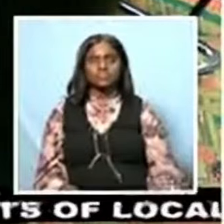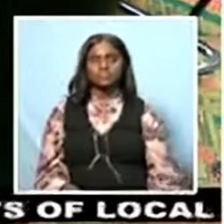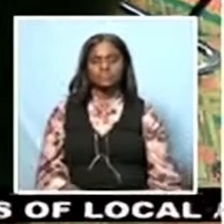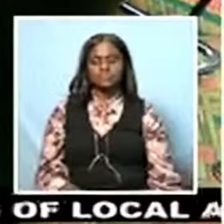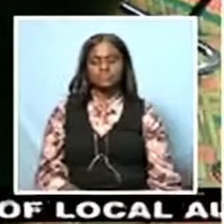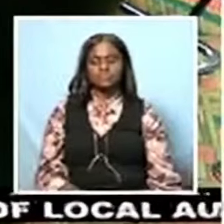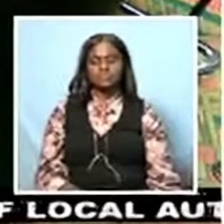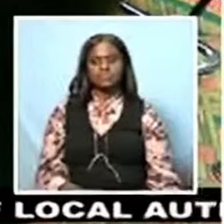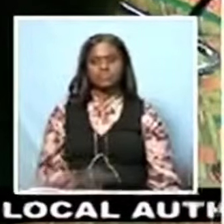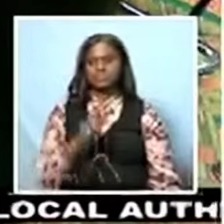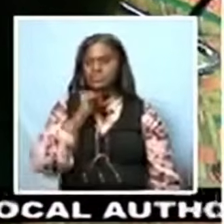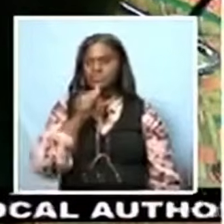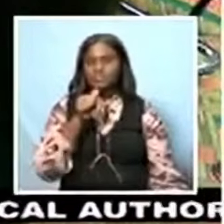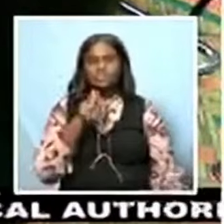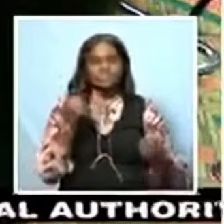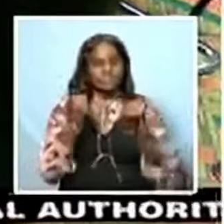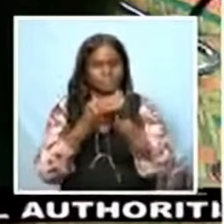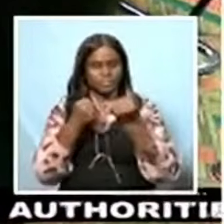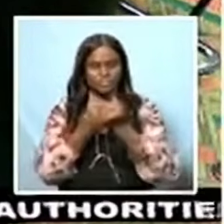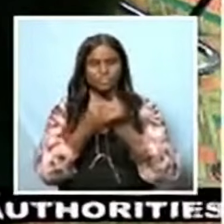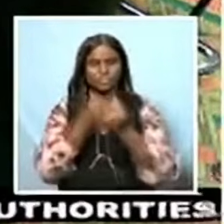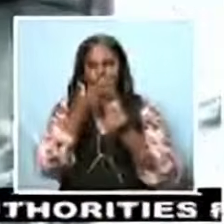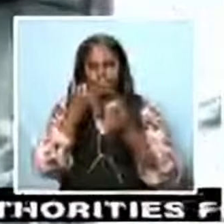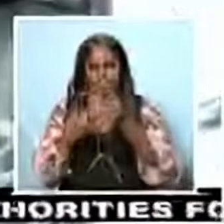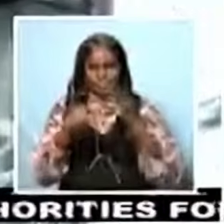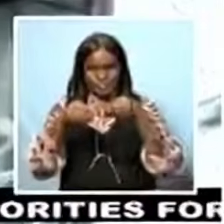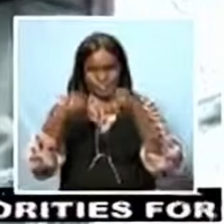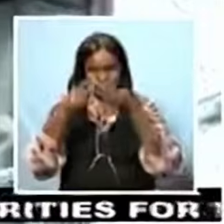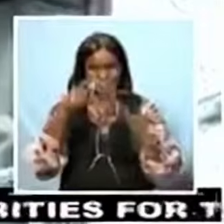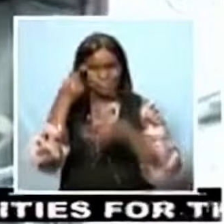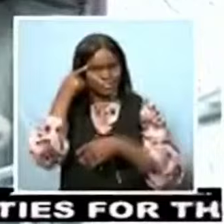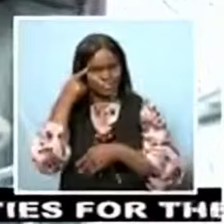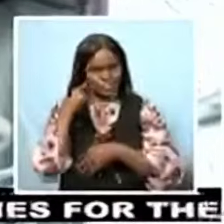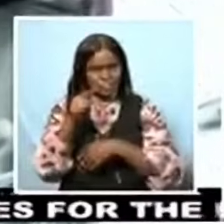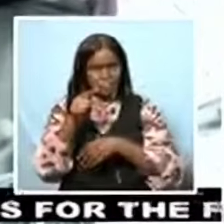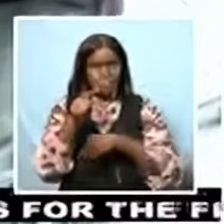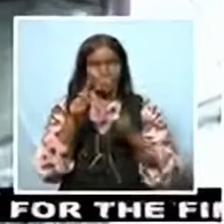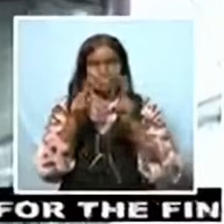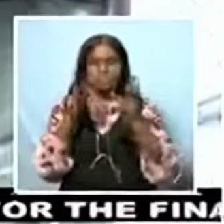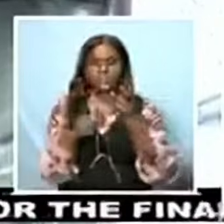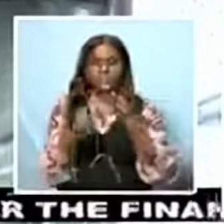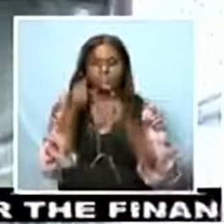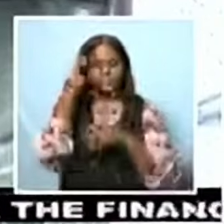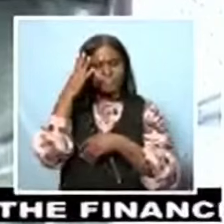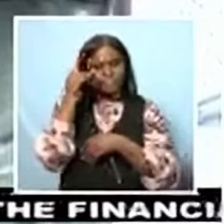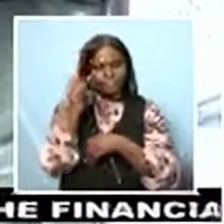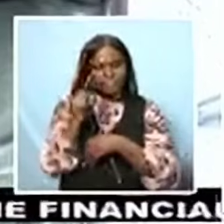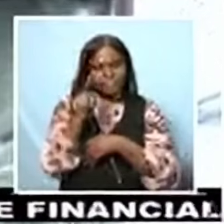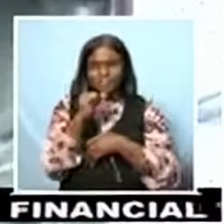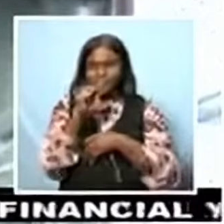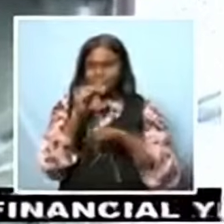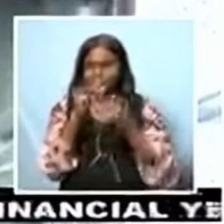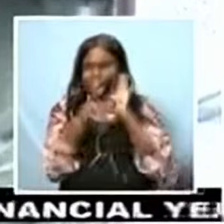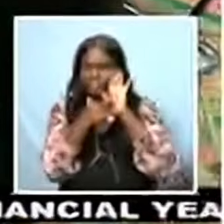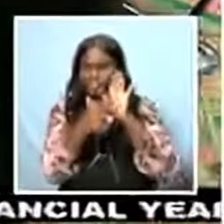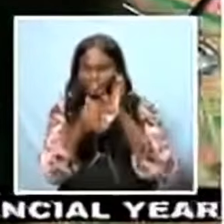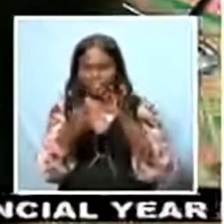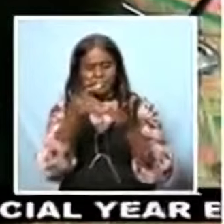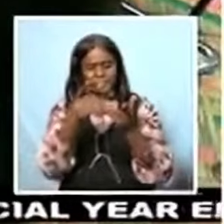Chair, it's not a favor. It's supposed to be provided for. So what could be the reason why it is not